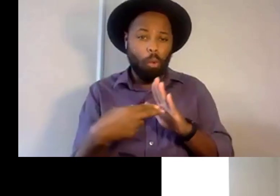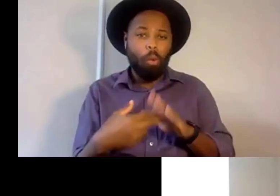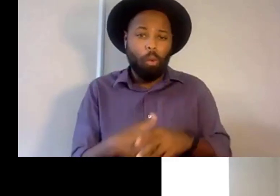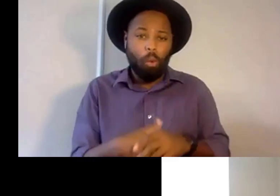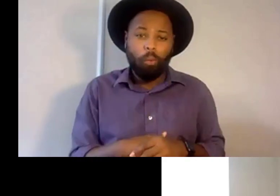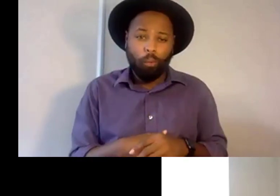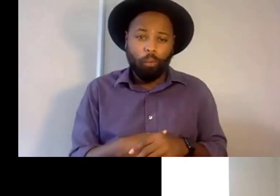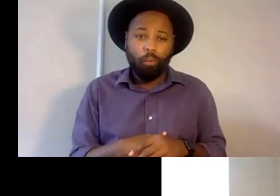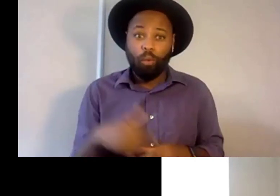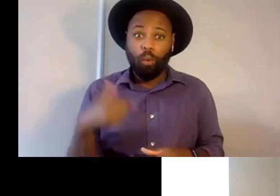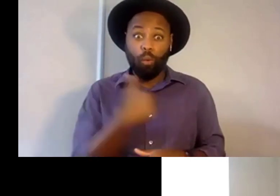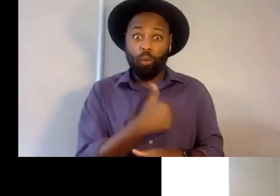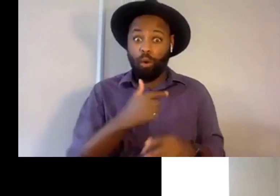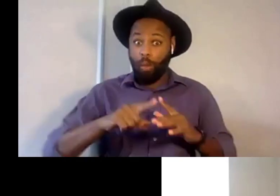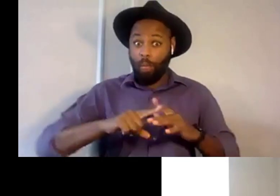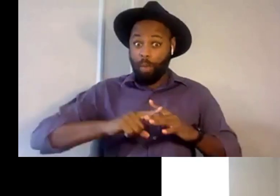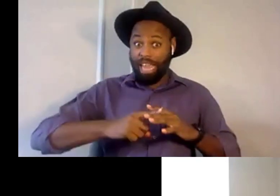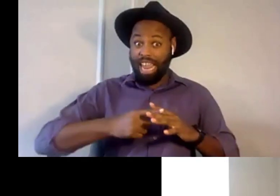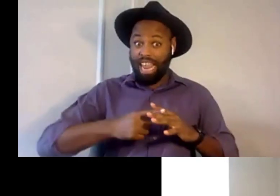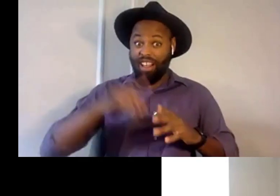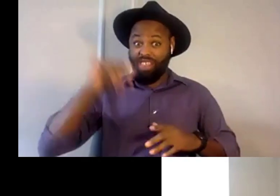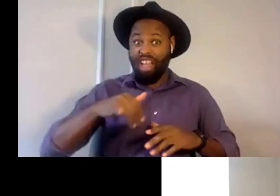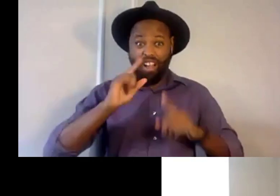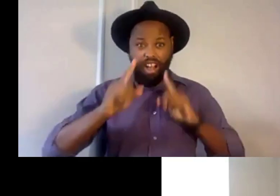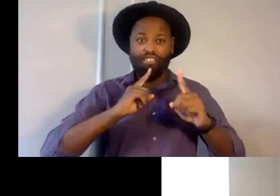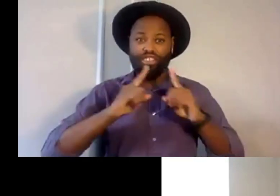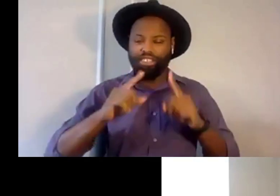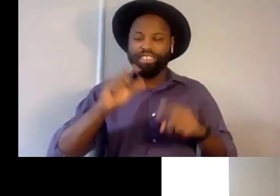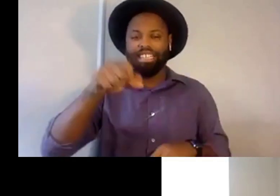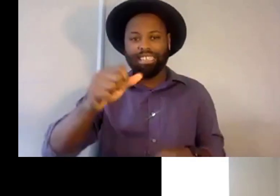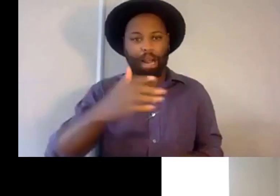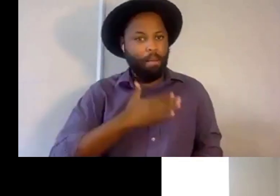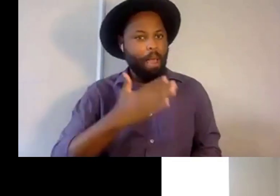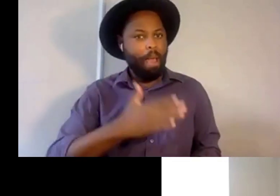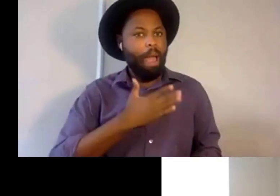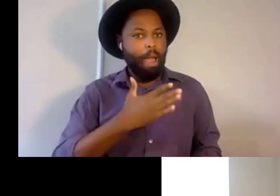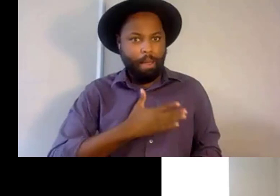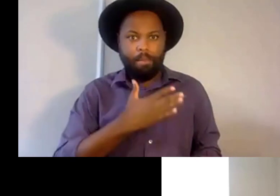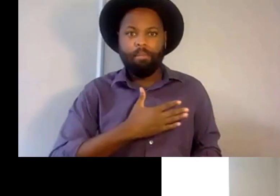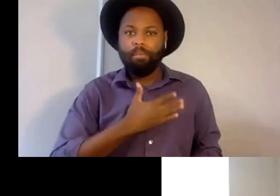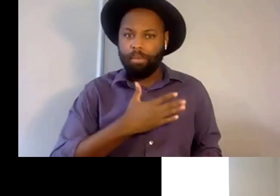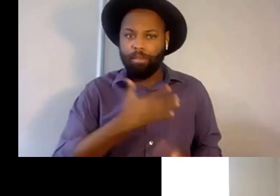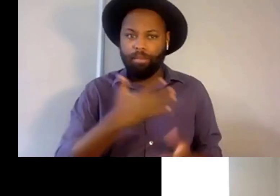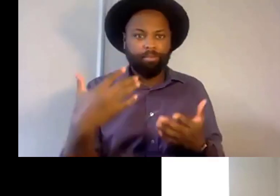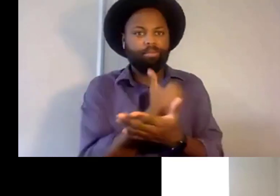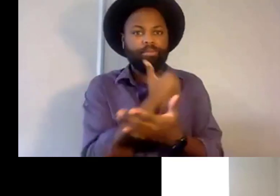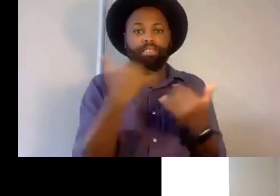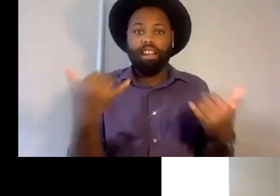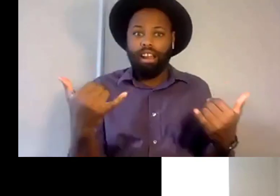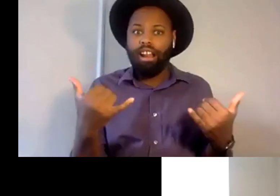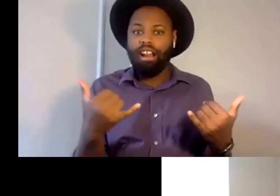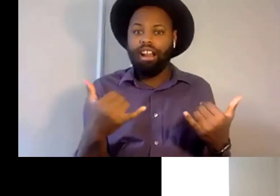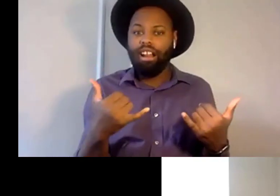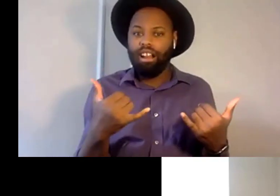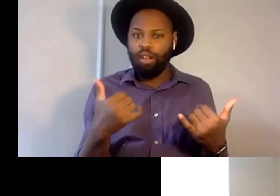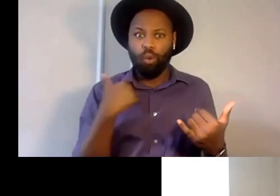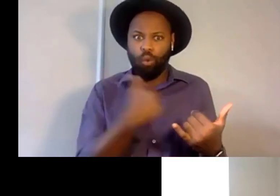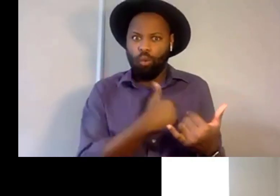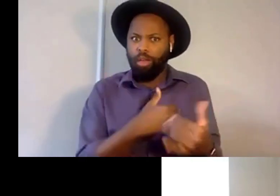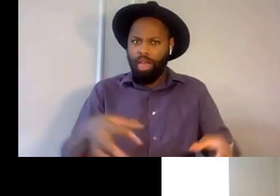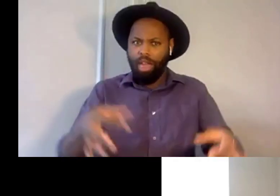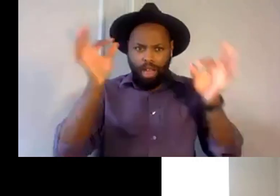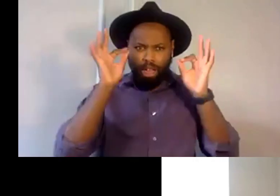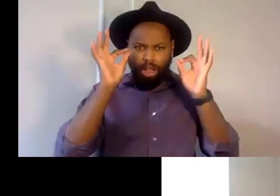at the beginning of a conversation, and I'm glad that we are having this conversation, because we absolutely have